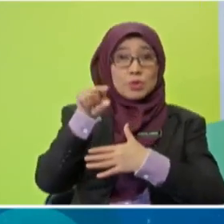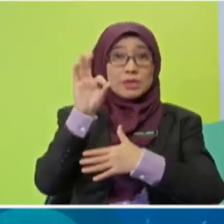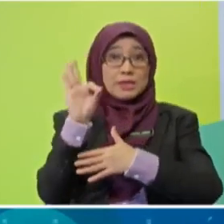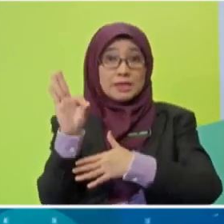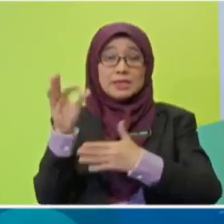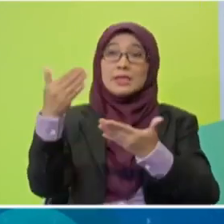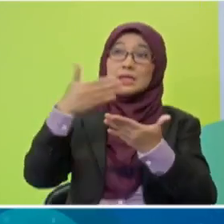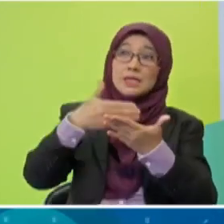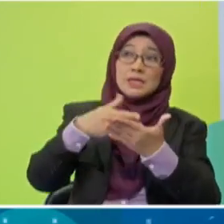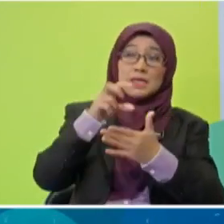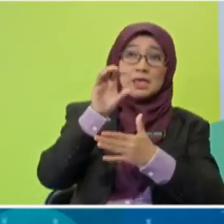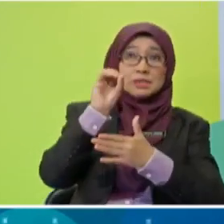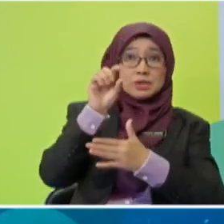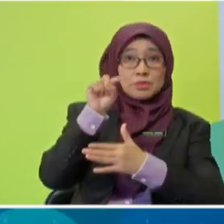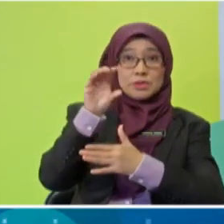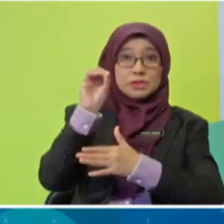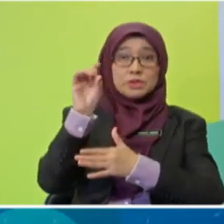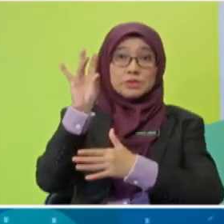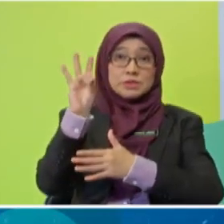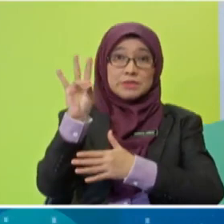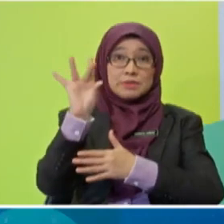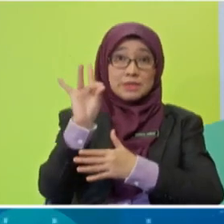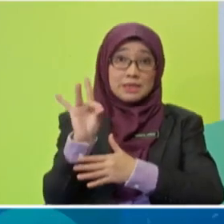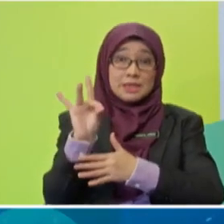964.248, 15.08, and